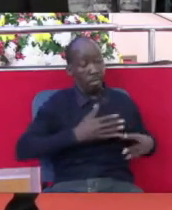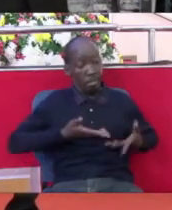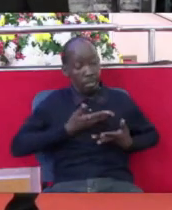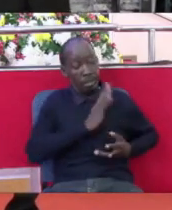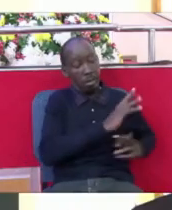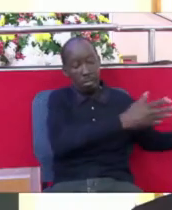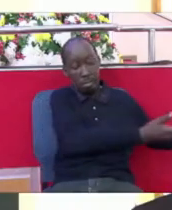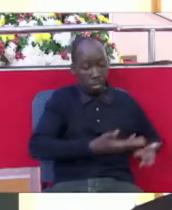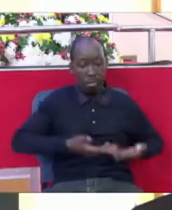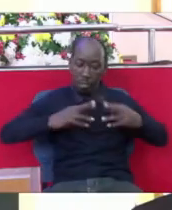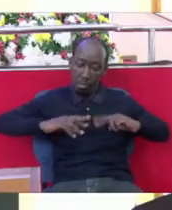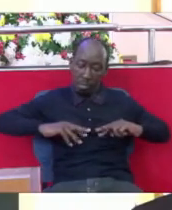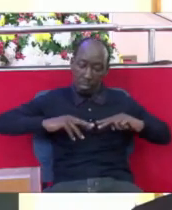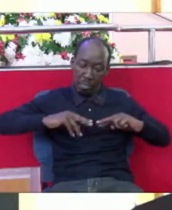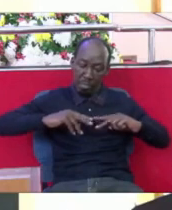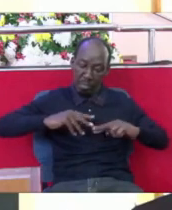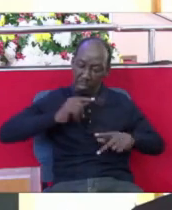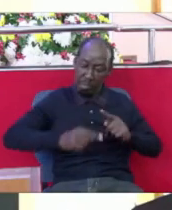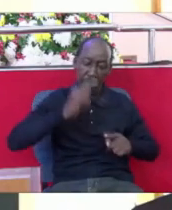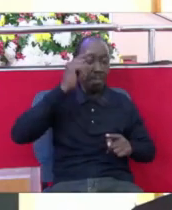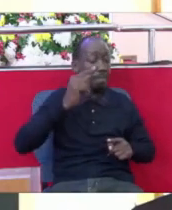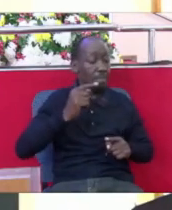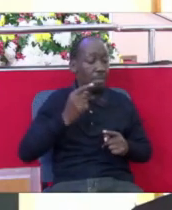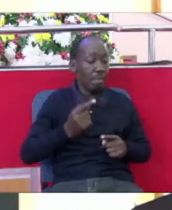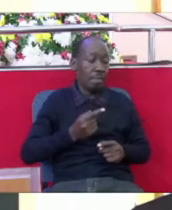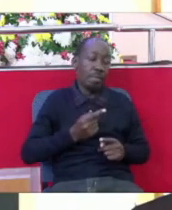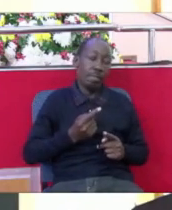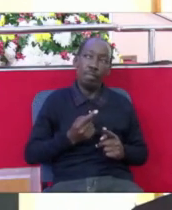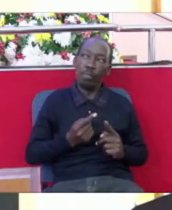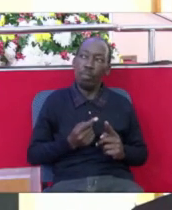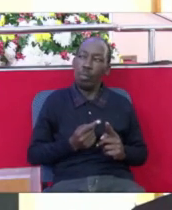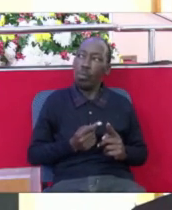the her baby. Na sasa leo ilikuwa ni hali